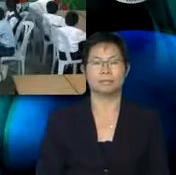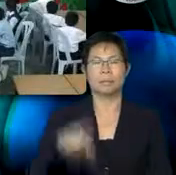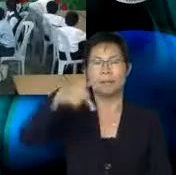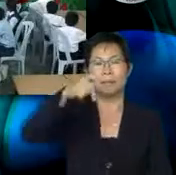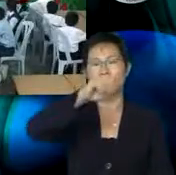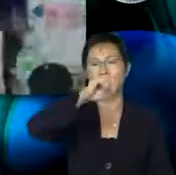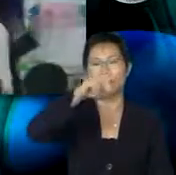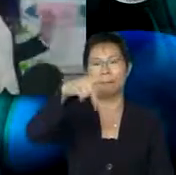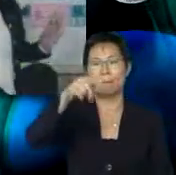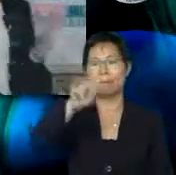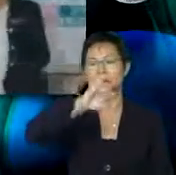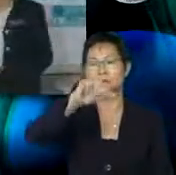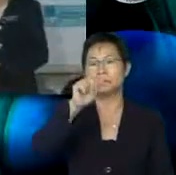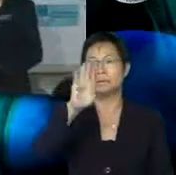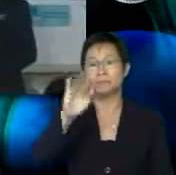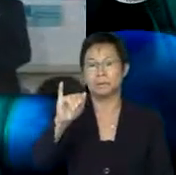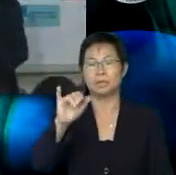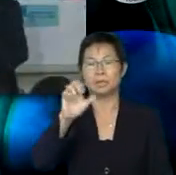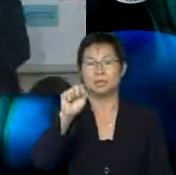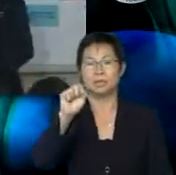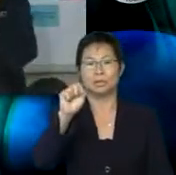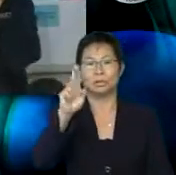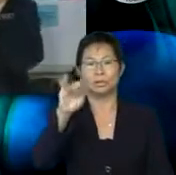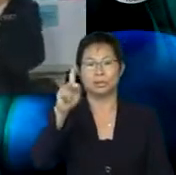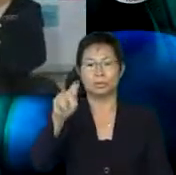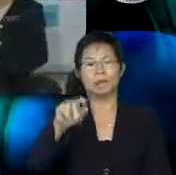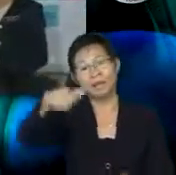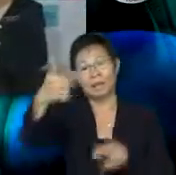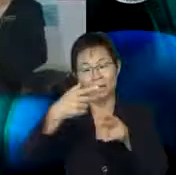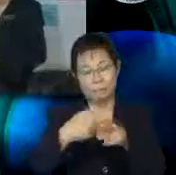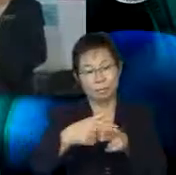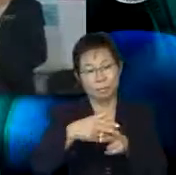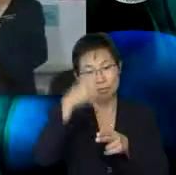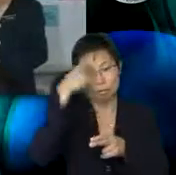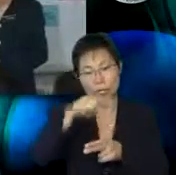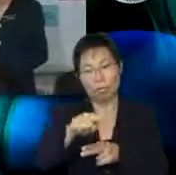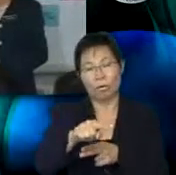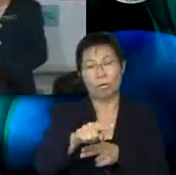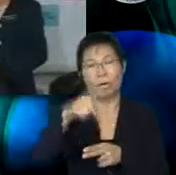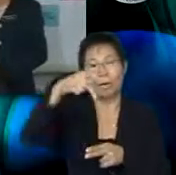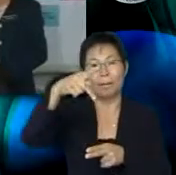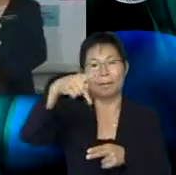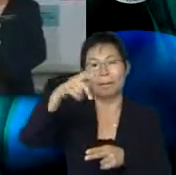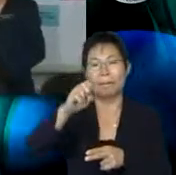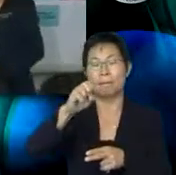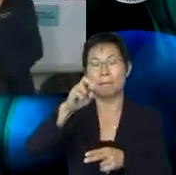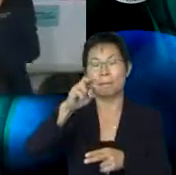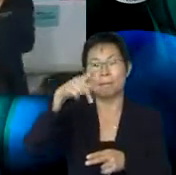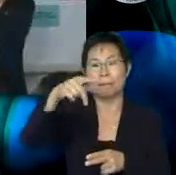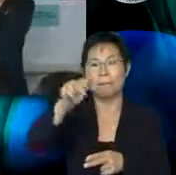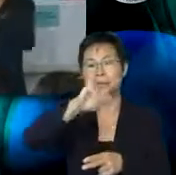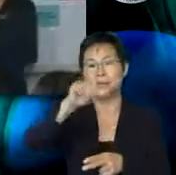Punjabi soup. Okay. There is another name for Punjabi soup. Can anyone tell me the name of this soup?